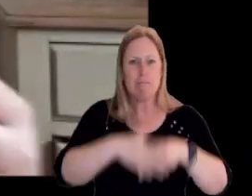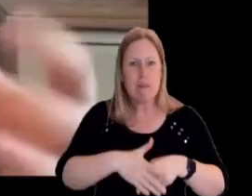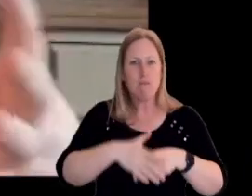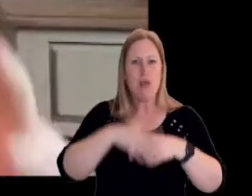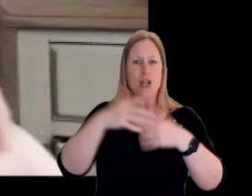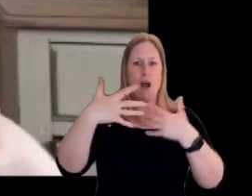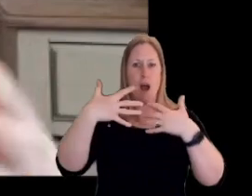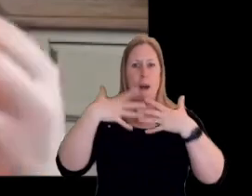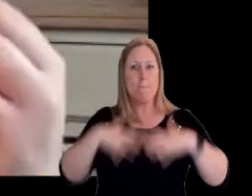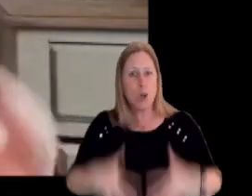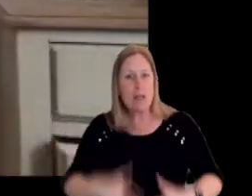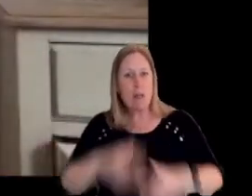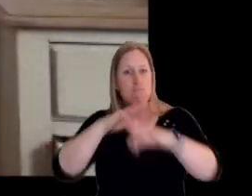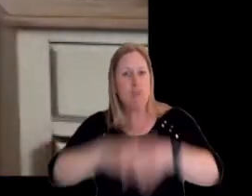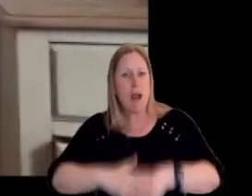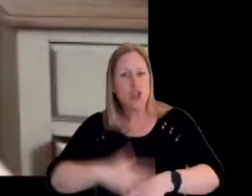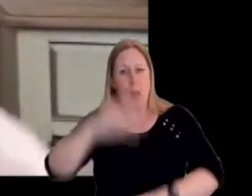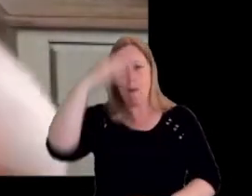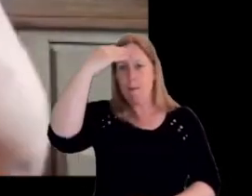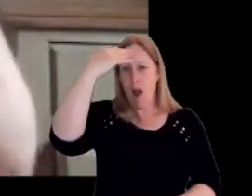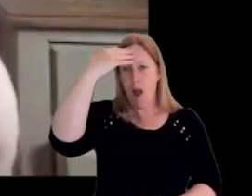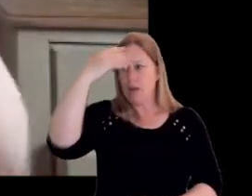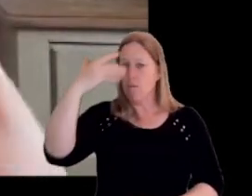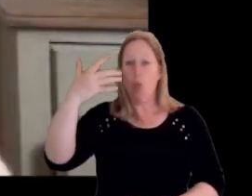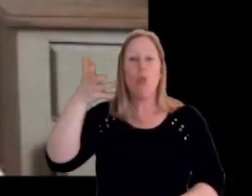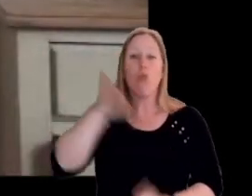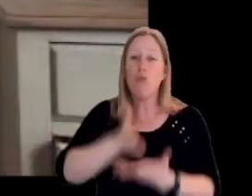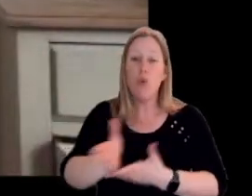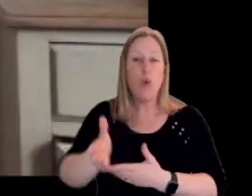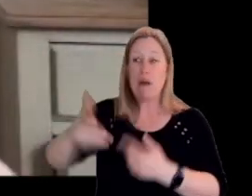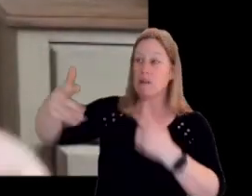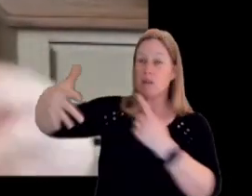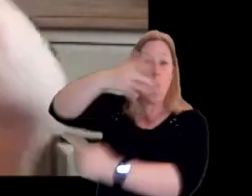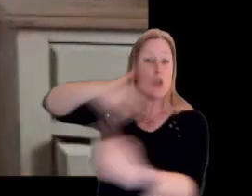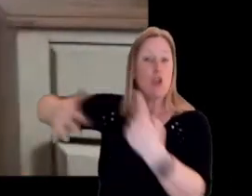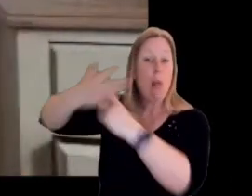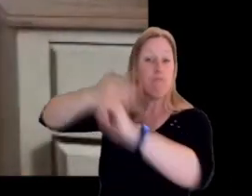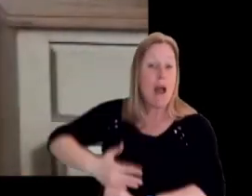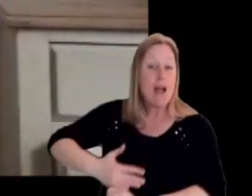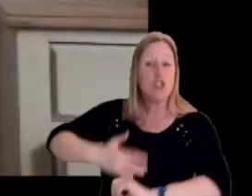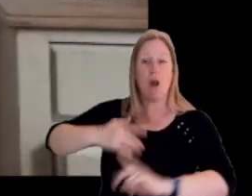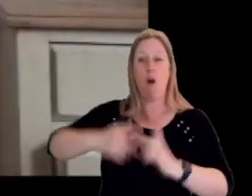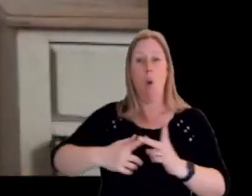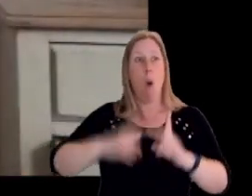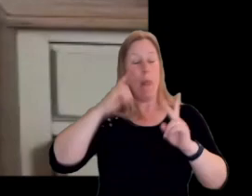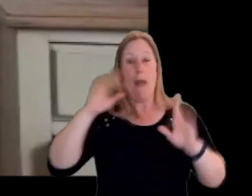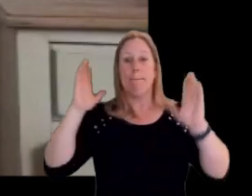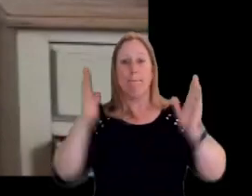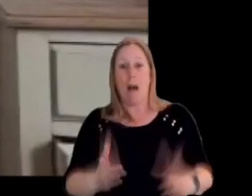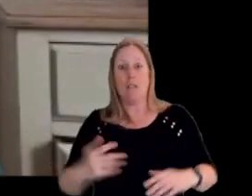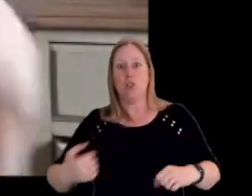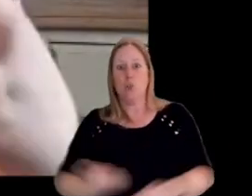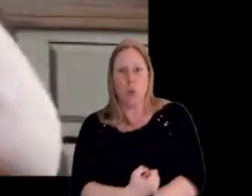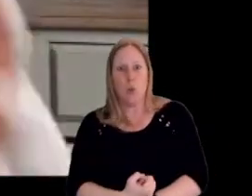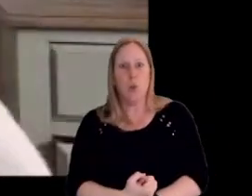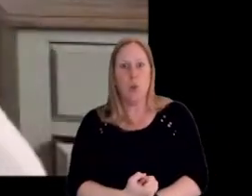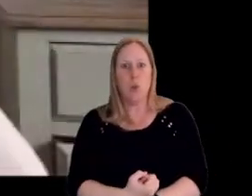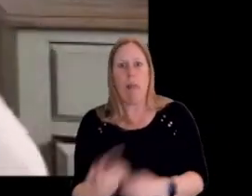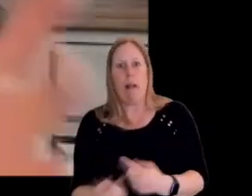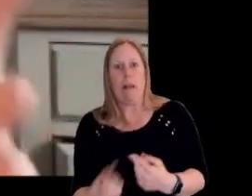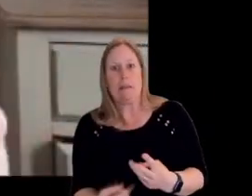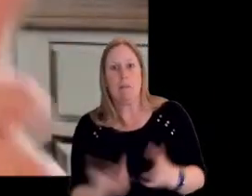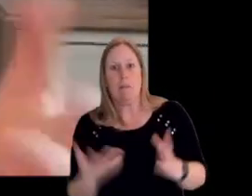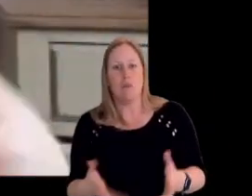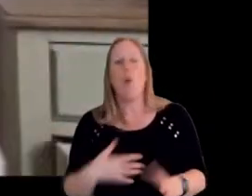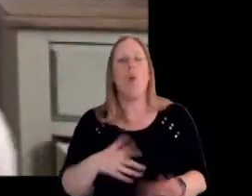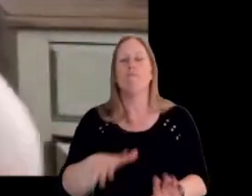mind way more than it can take, out of social pressure, out of thinking this is what we need to do.